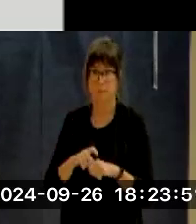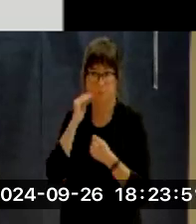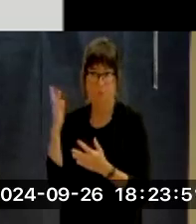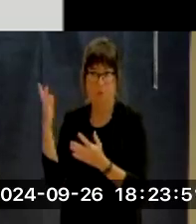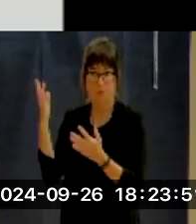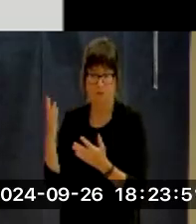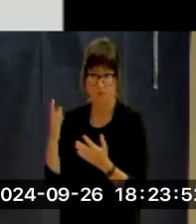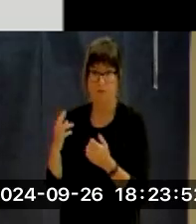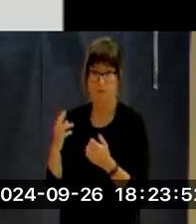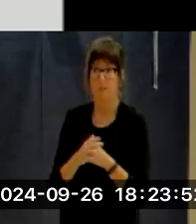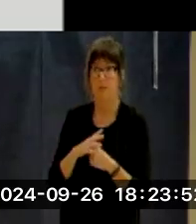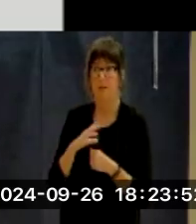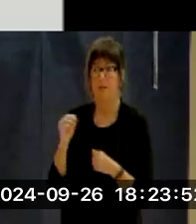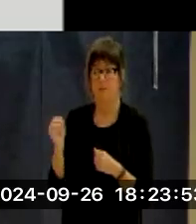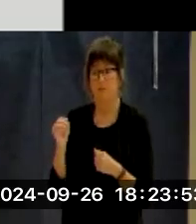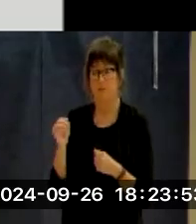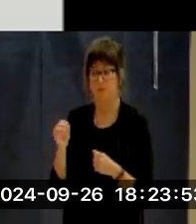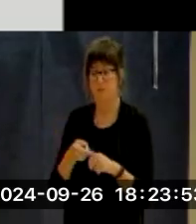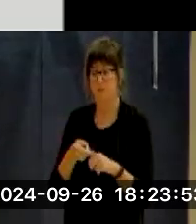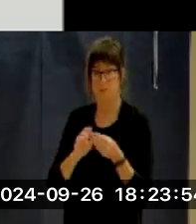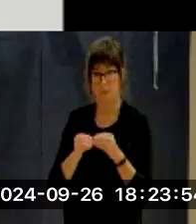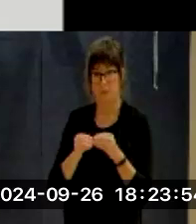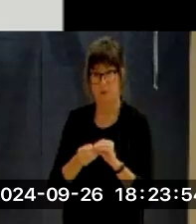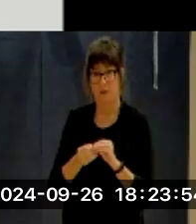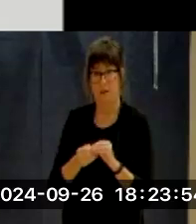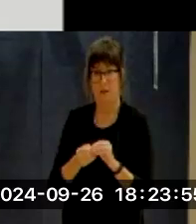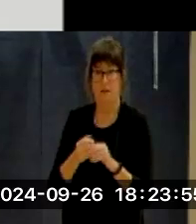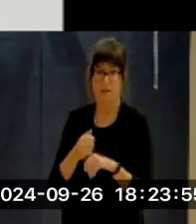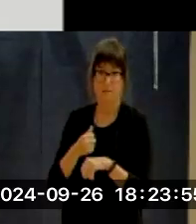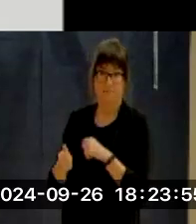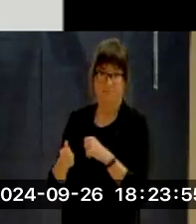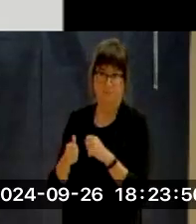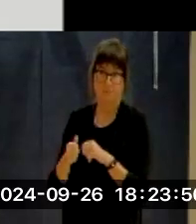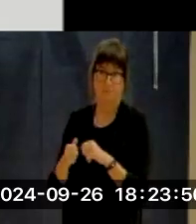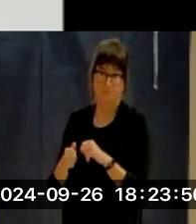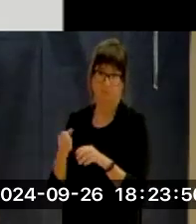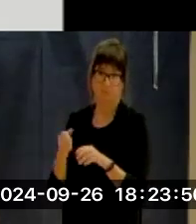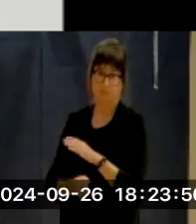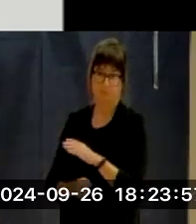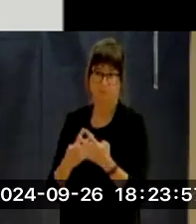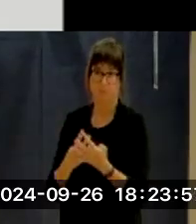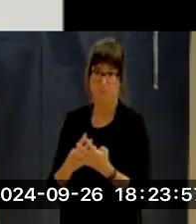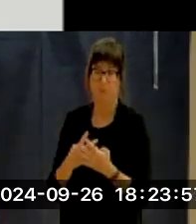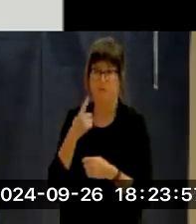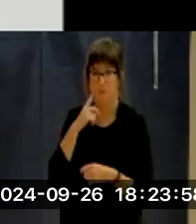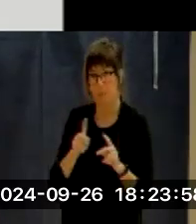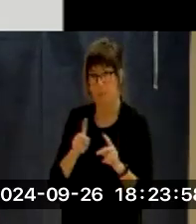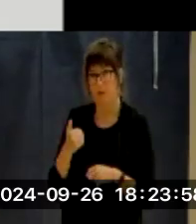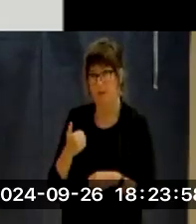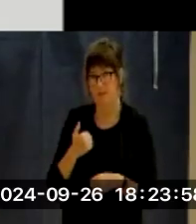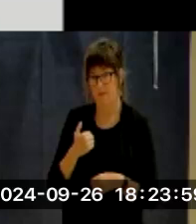disabilities, and increasing the number of prosecutions and convictions involved in crimes with disabilities,